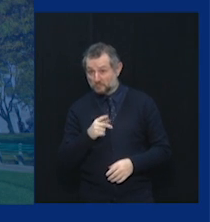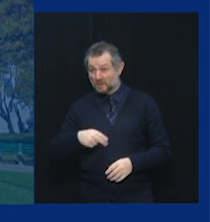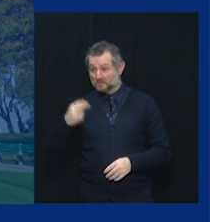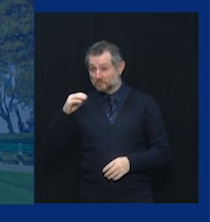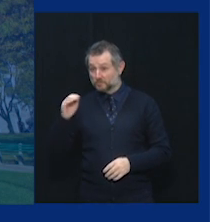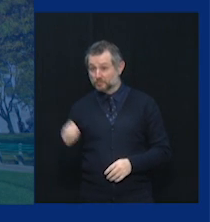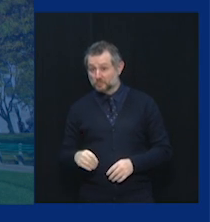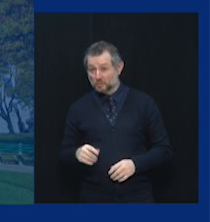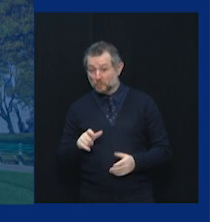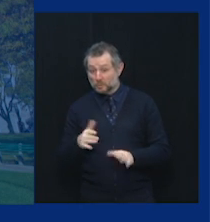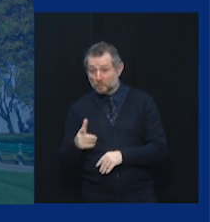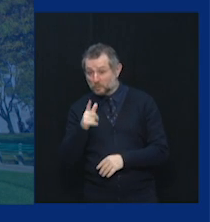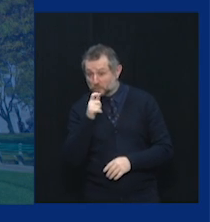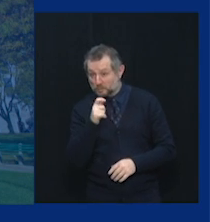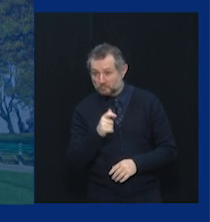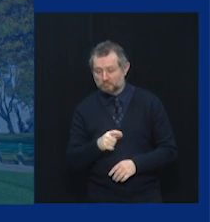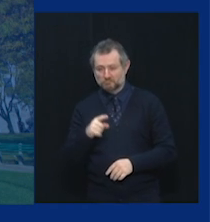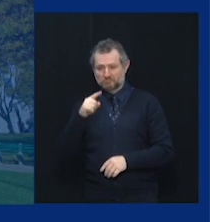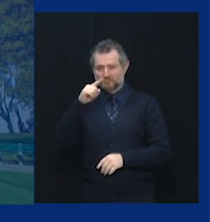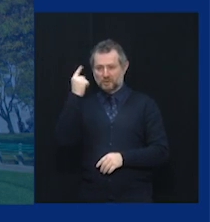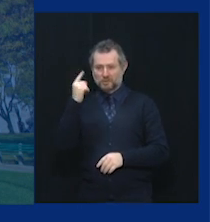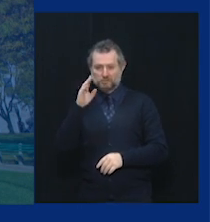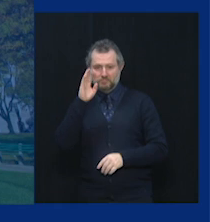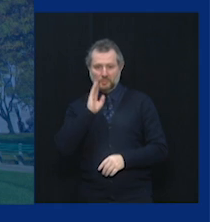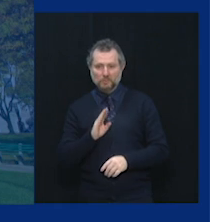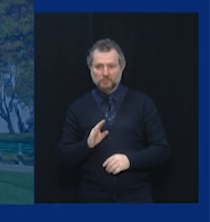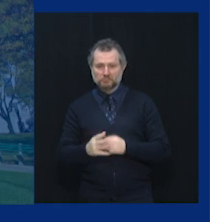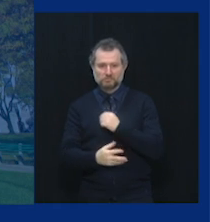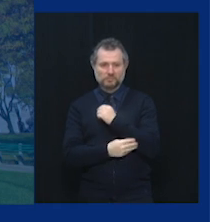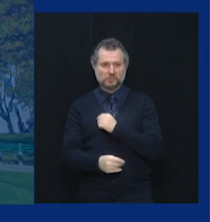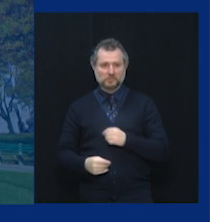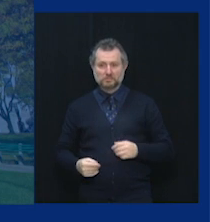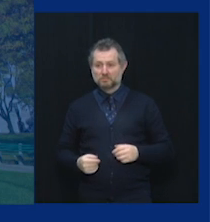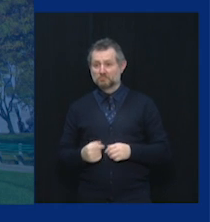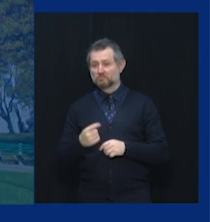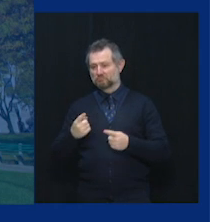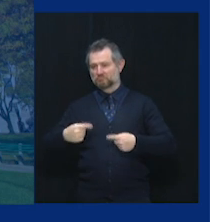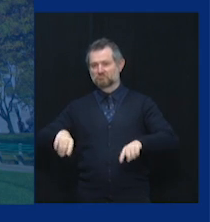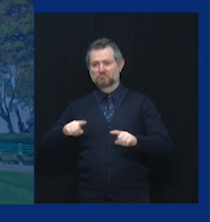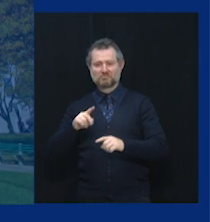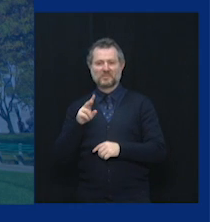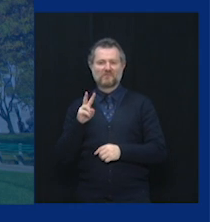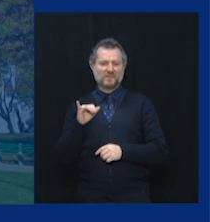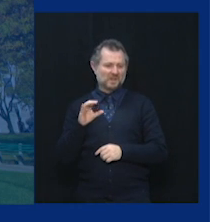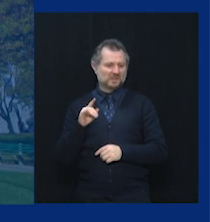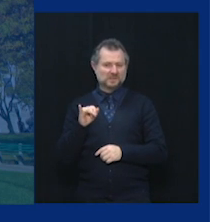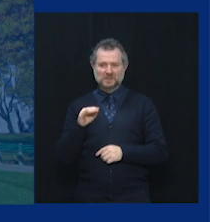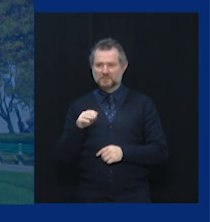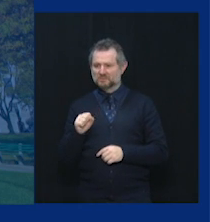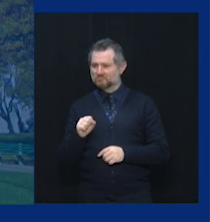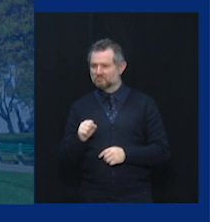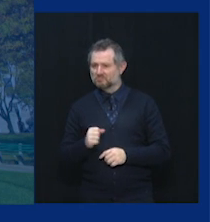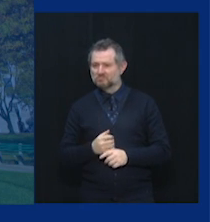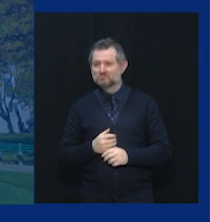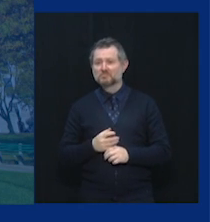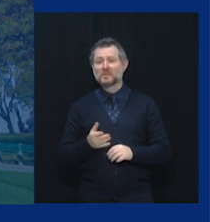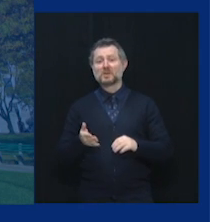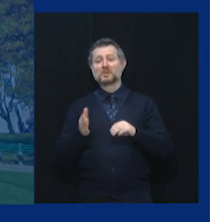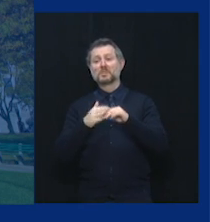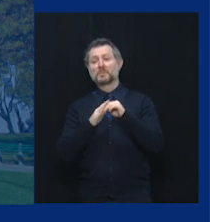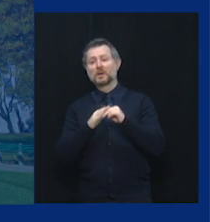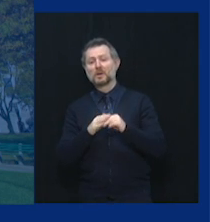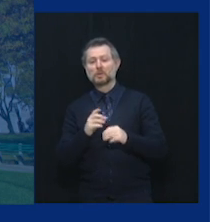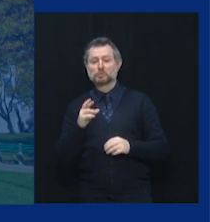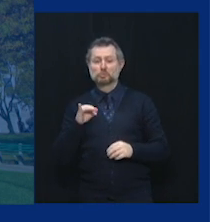and brown and poor people. Those are the victims of the increase in crime and the increase in